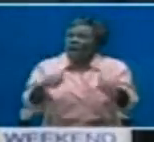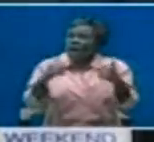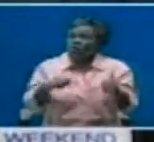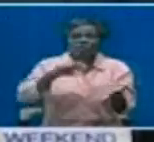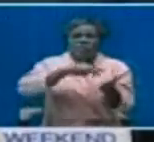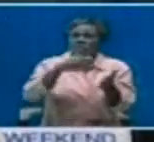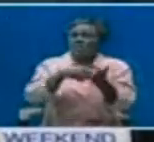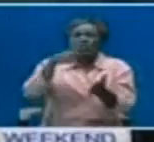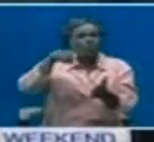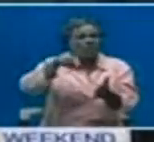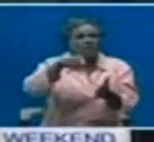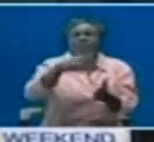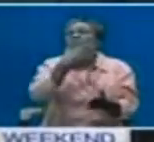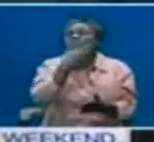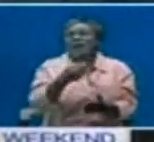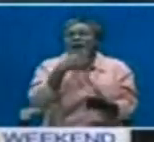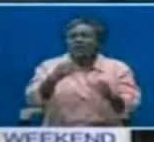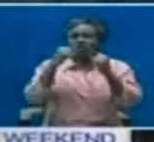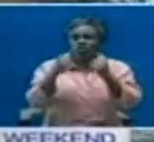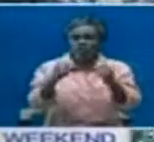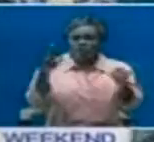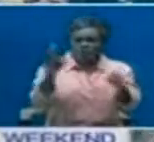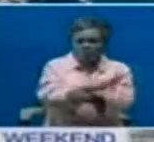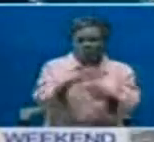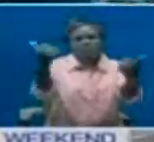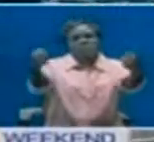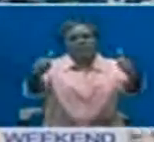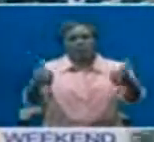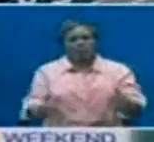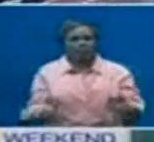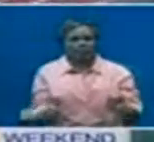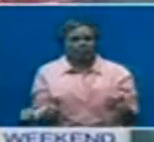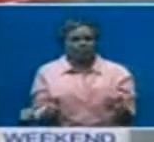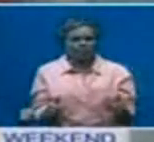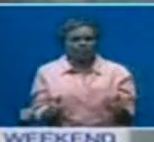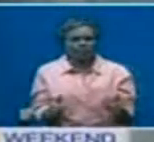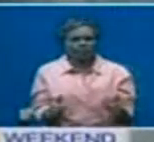like you are not man enough or woman enough.